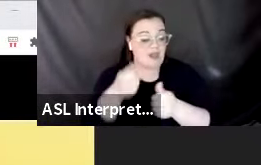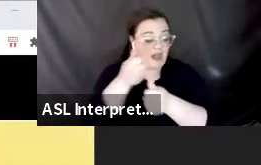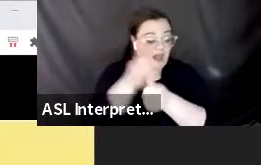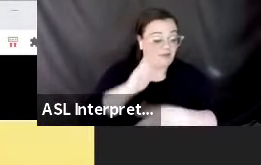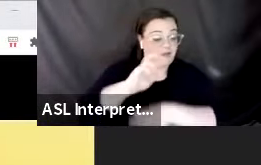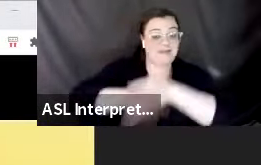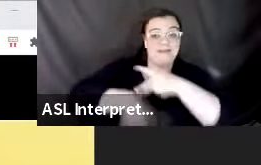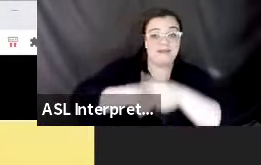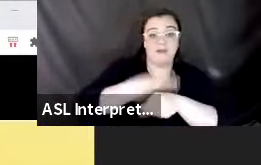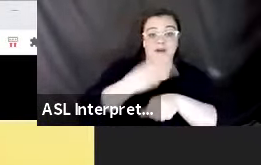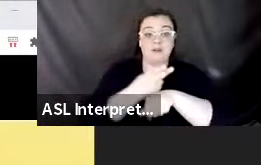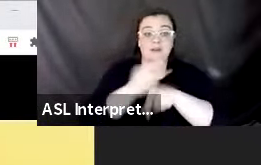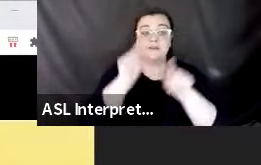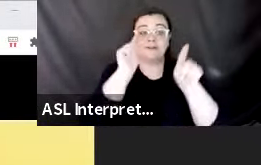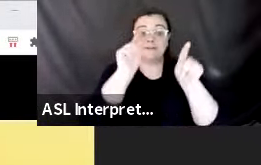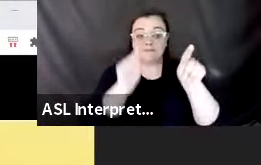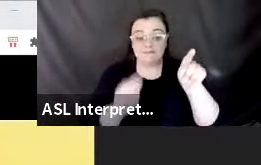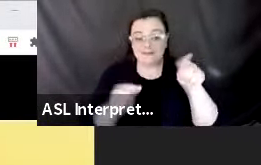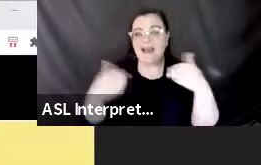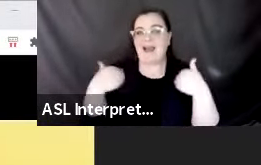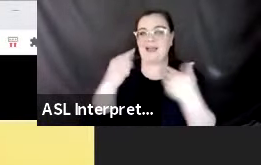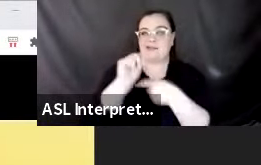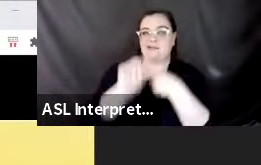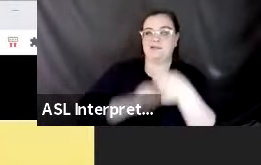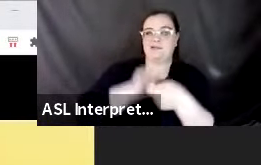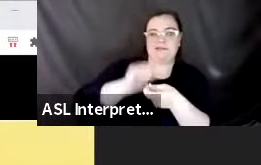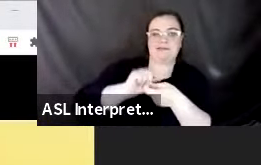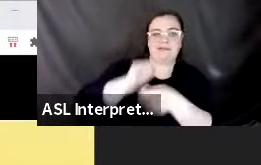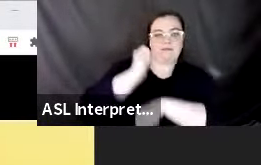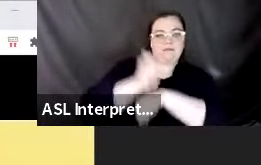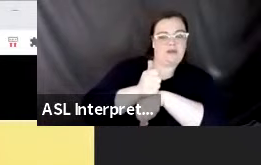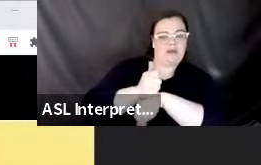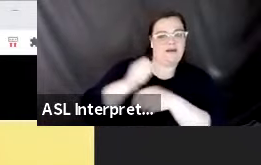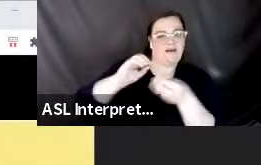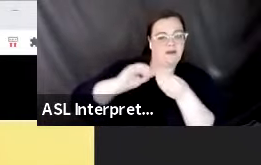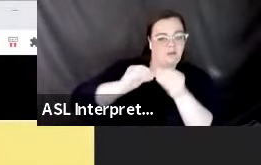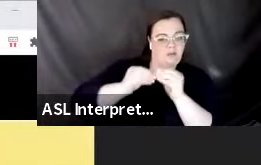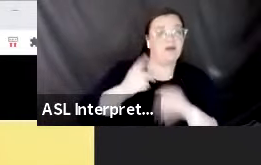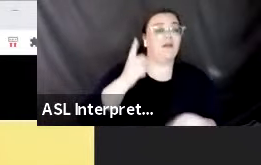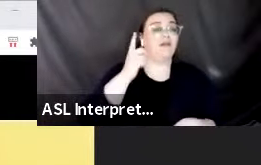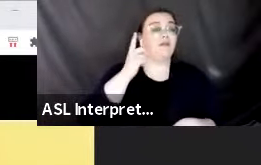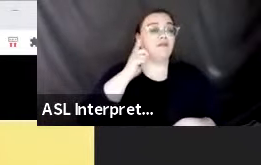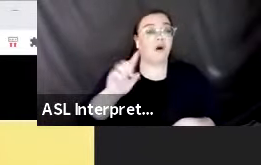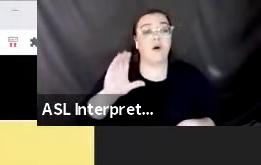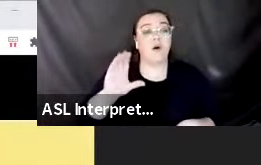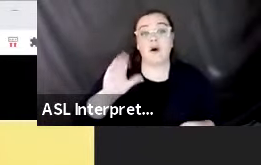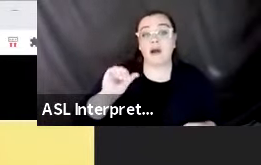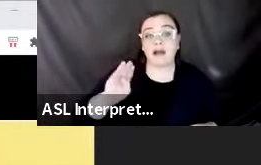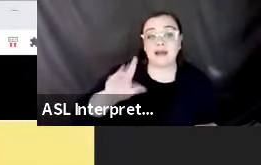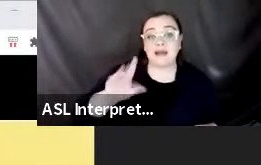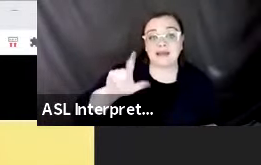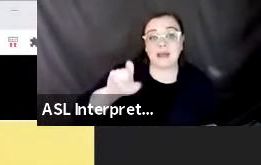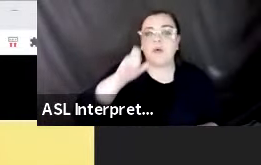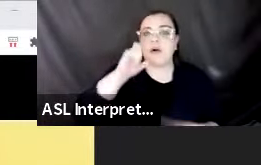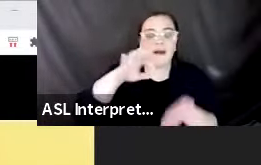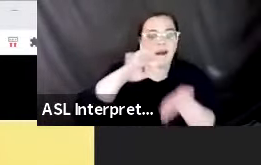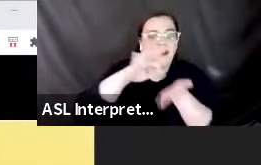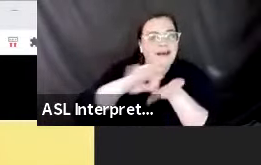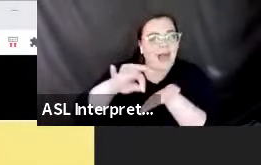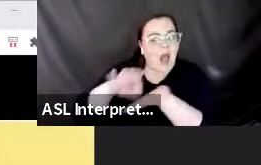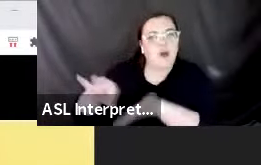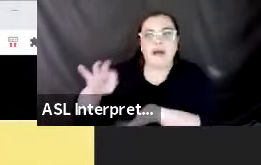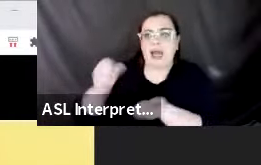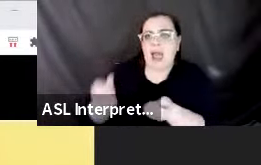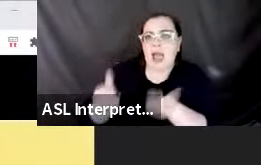in WildSpot, we're no longer counting the markets. In cable, we're no longer counting the cable channels. Instead, there's a